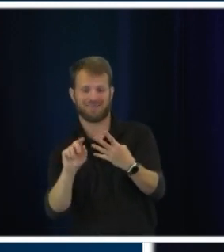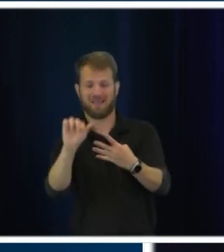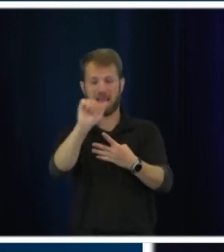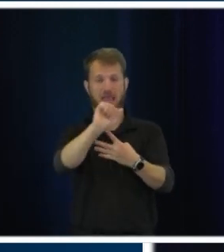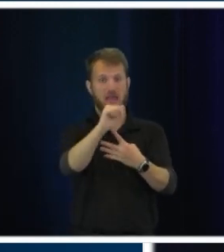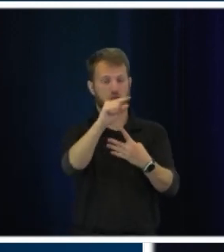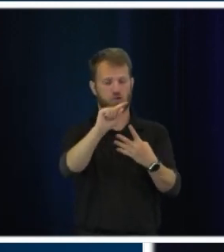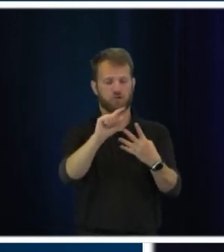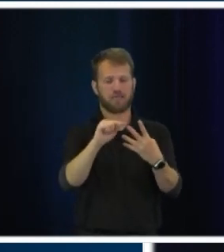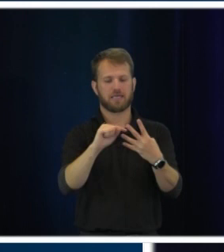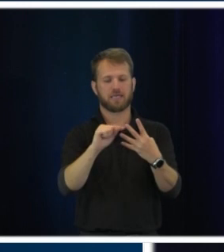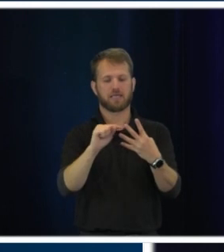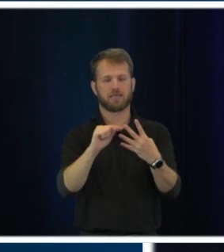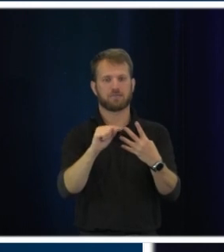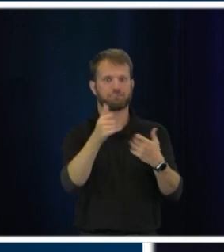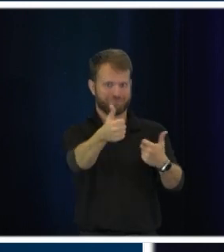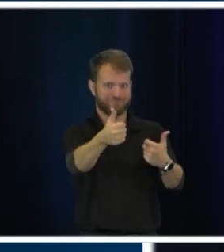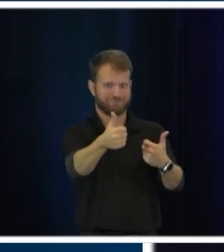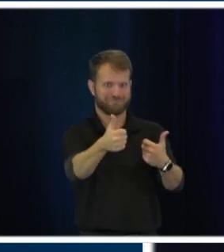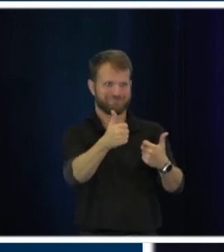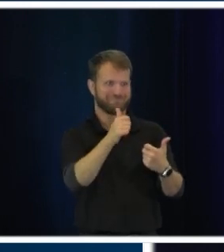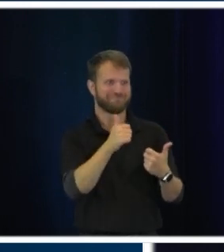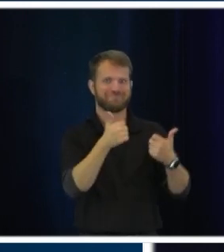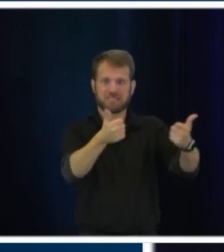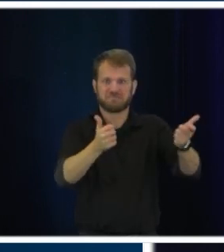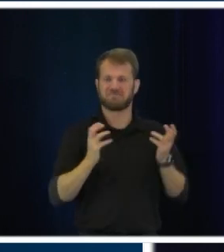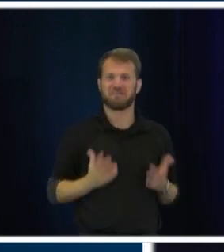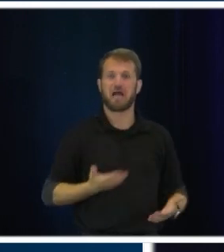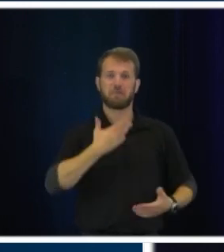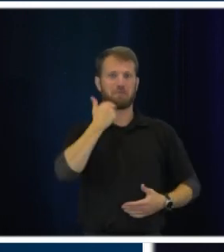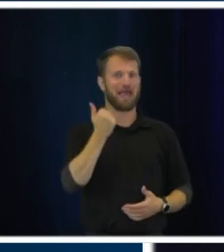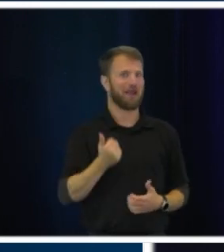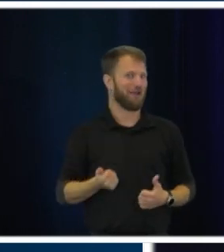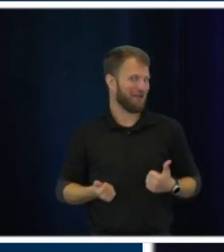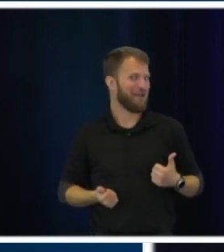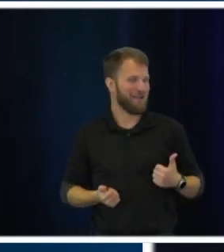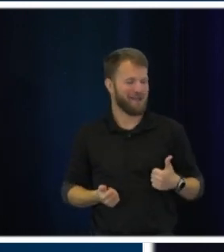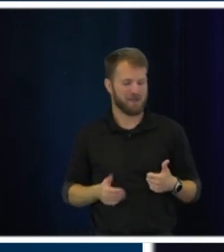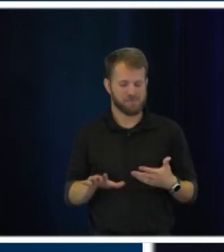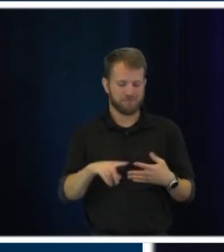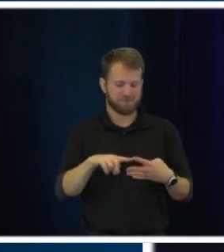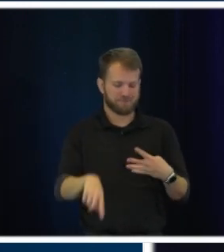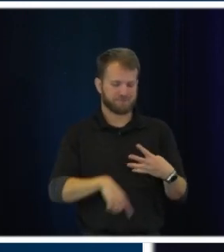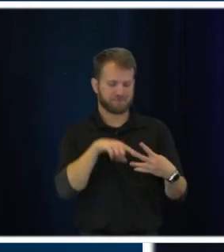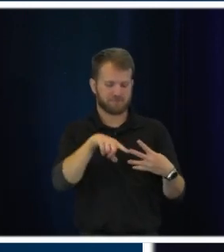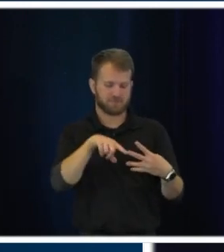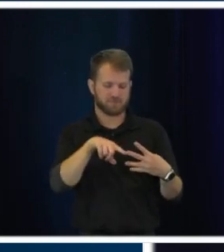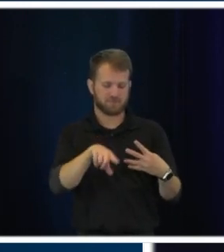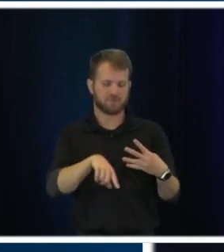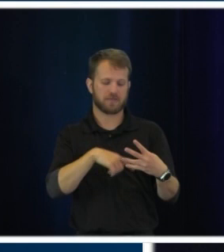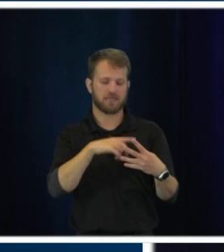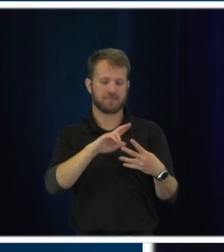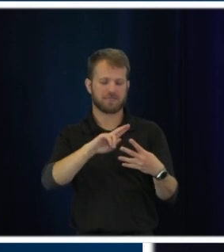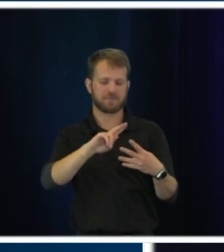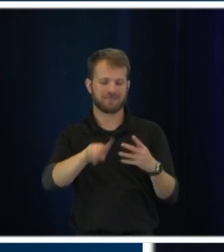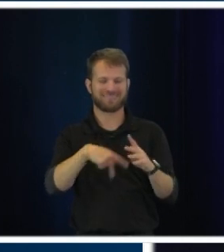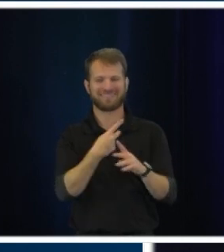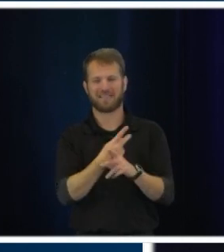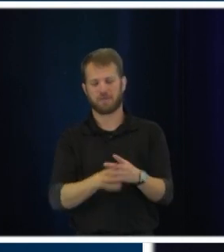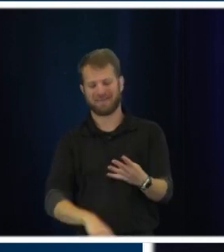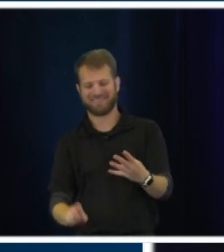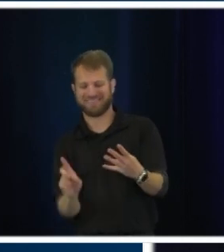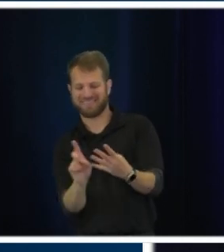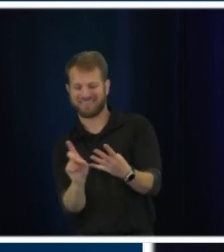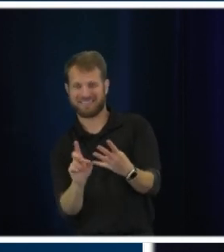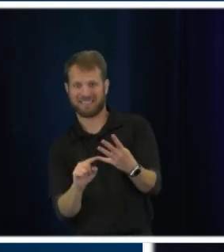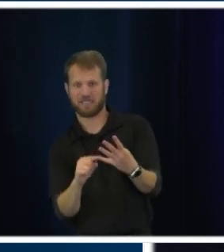green, green light, go. It was the better neighborhood. And then there were type D neighborhoods, which is